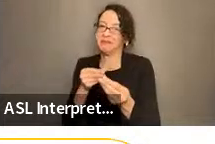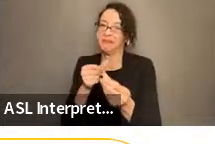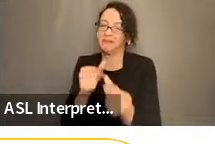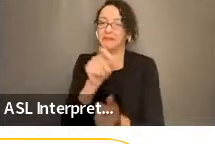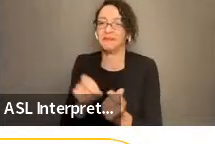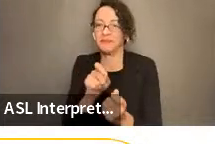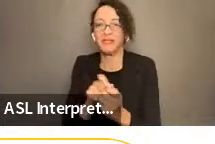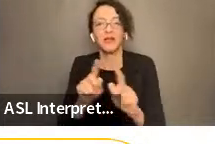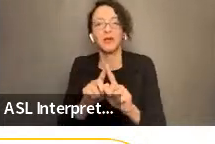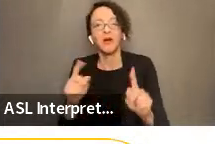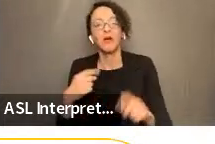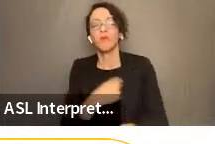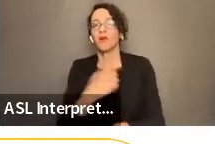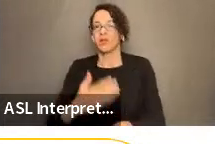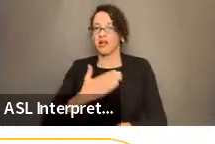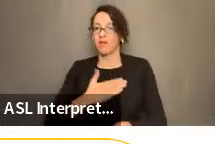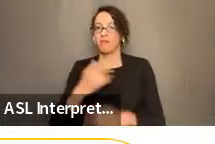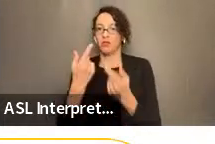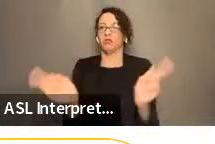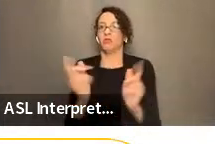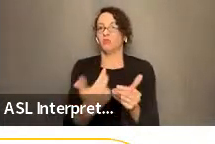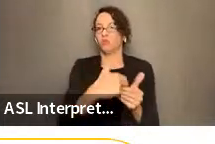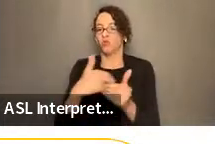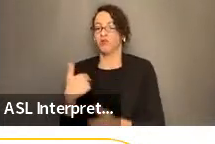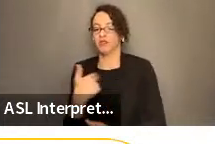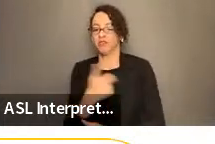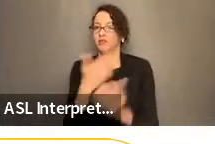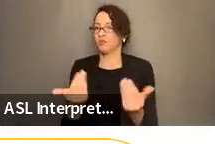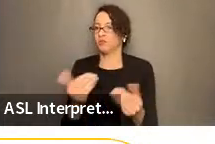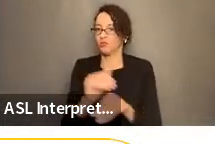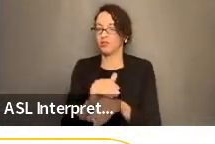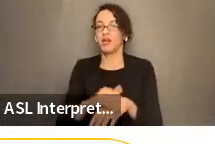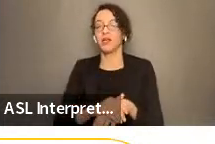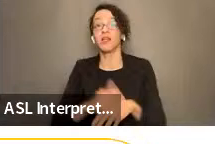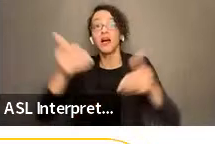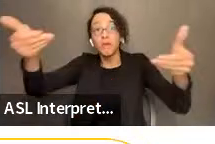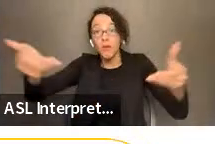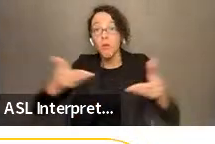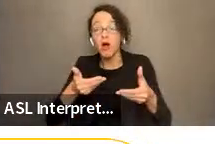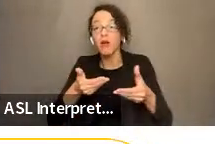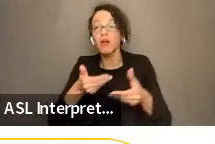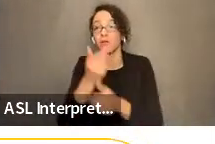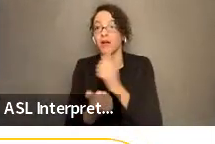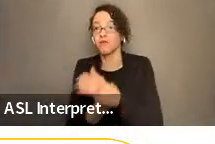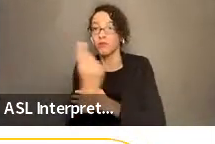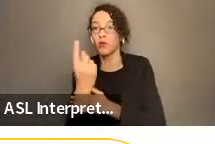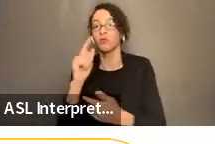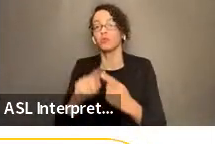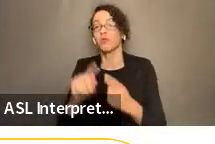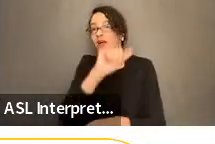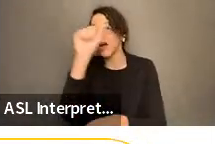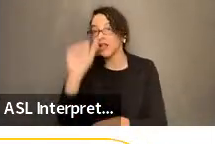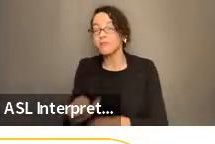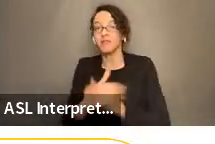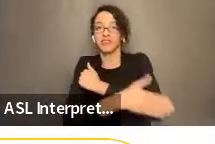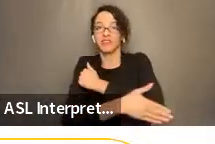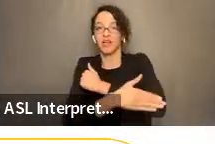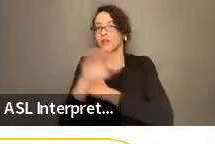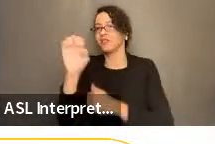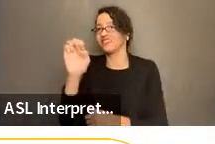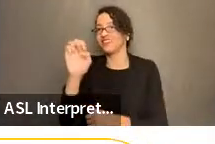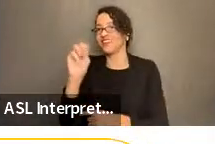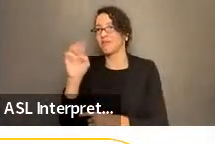this evening. So I welcome everybody to the Alameda County EMS